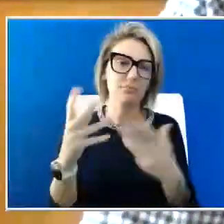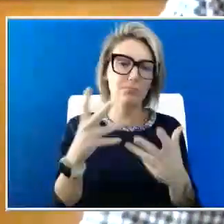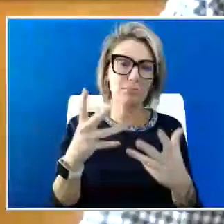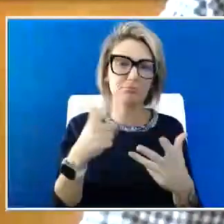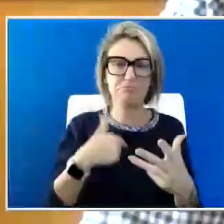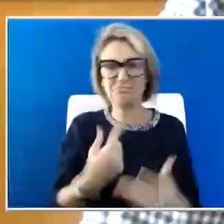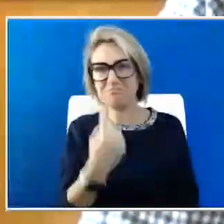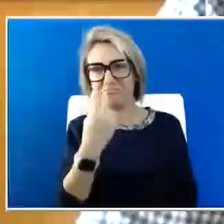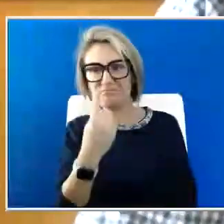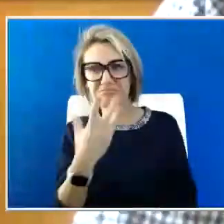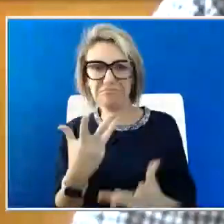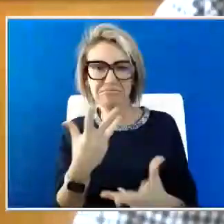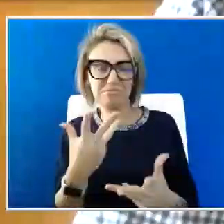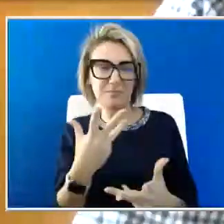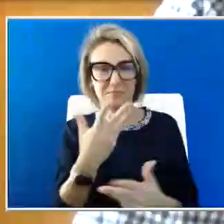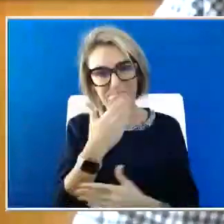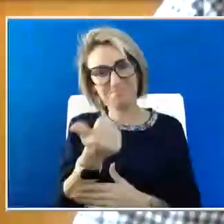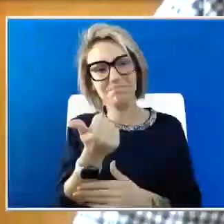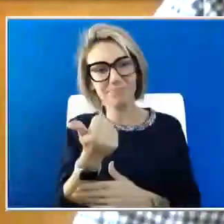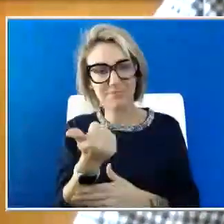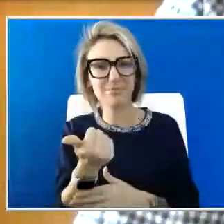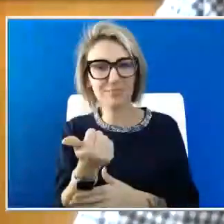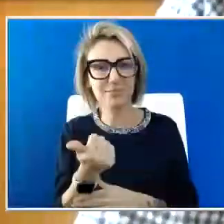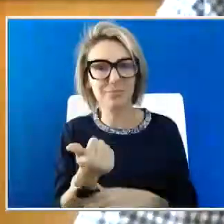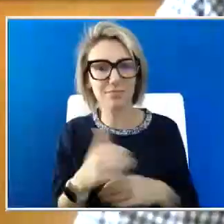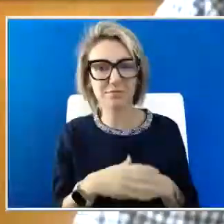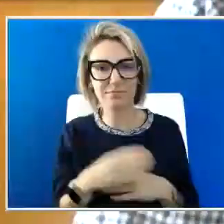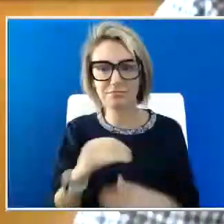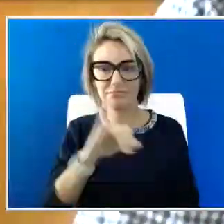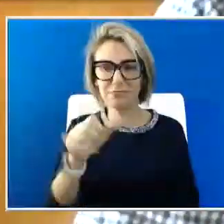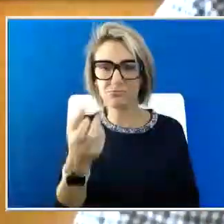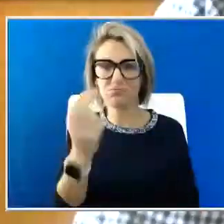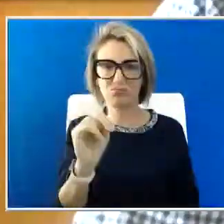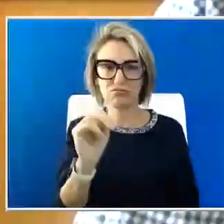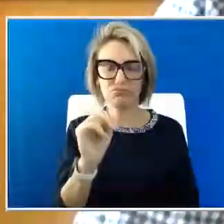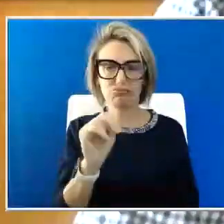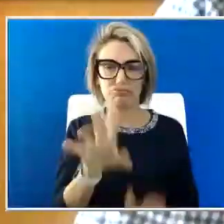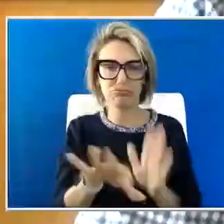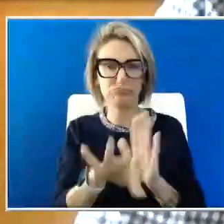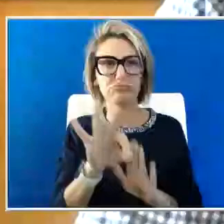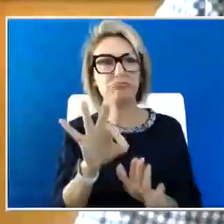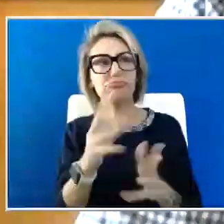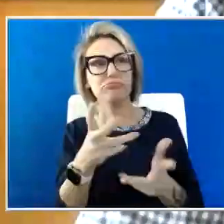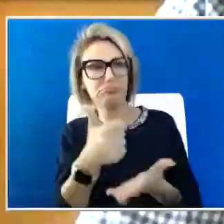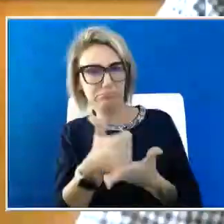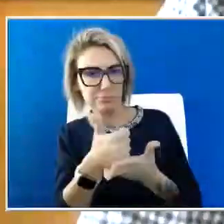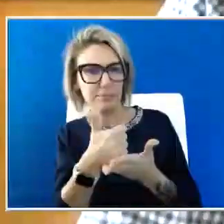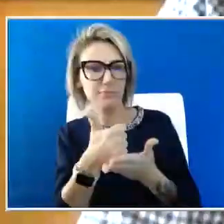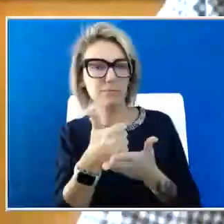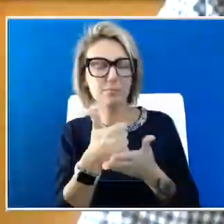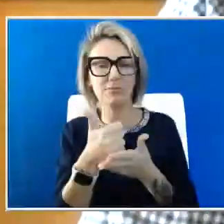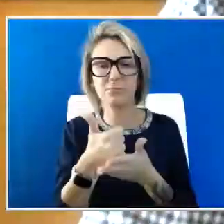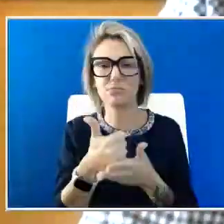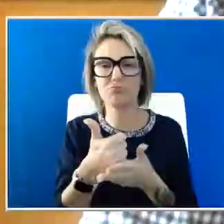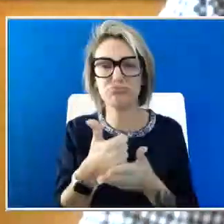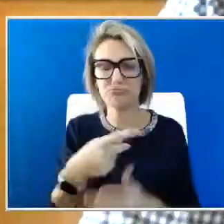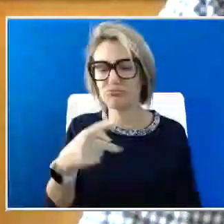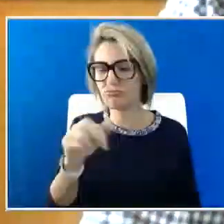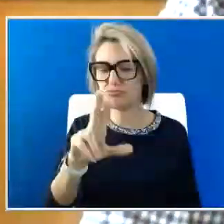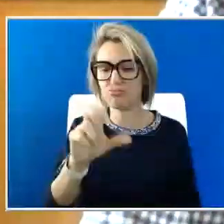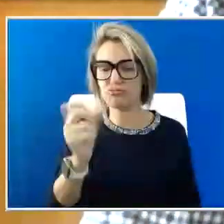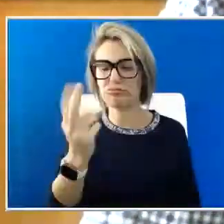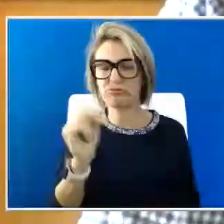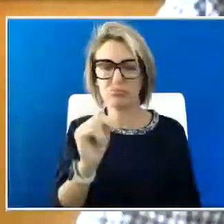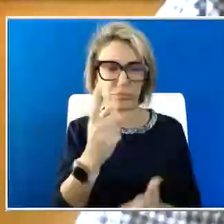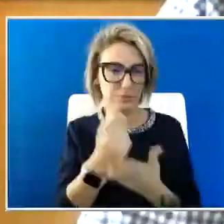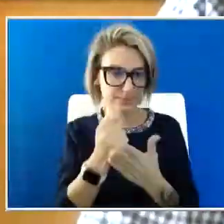might be a little better. And Jean helped me find a proton therapy center that was closer,